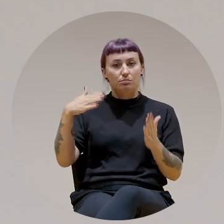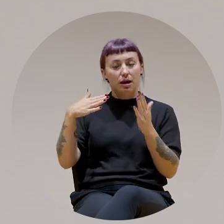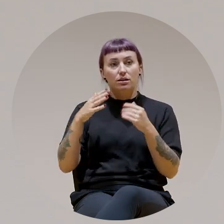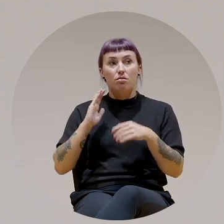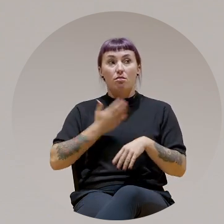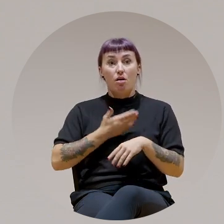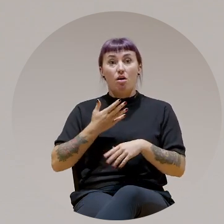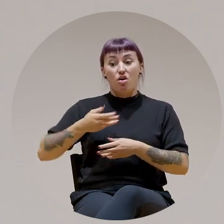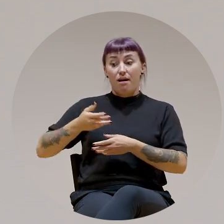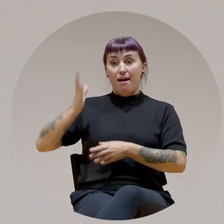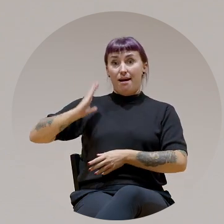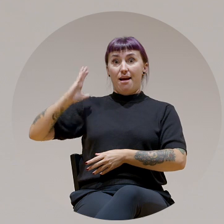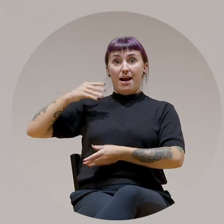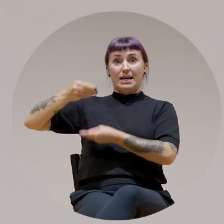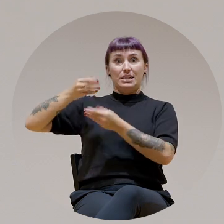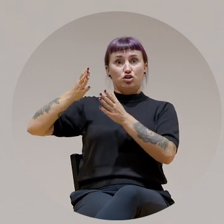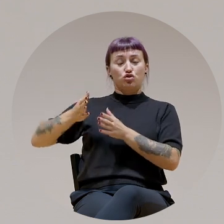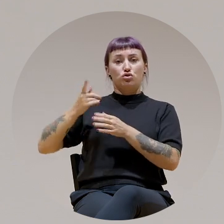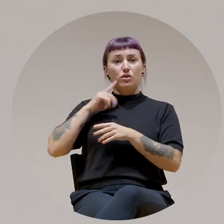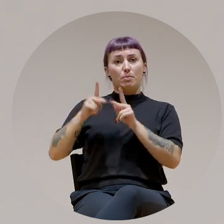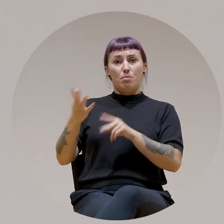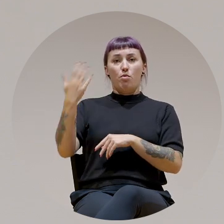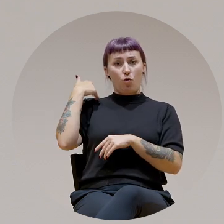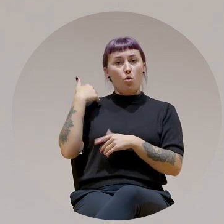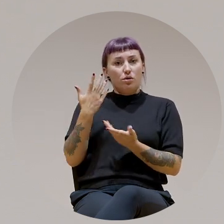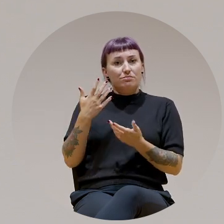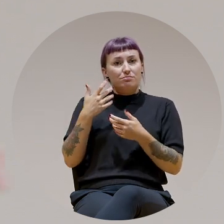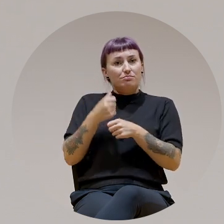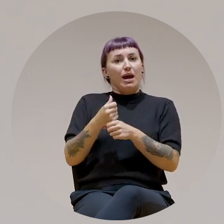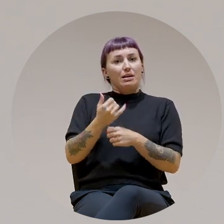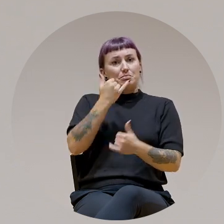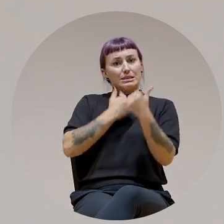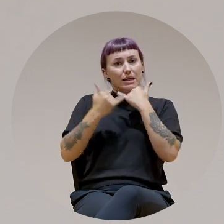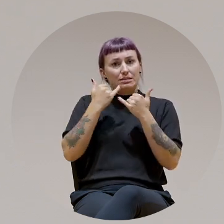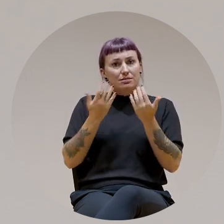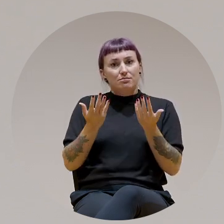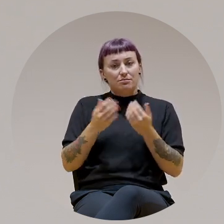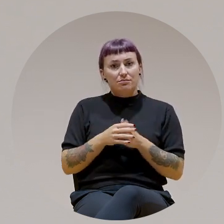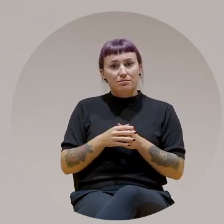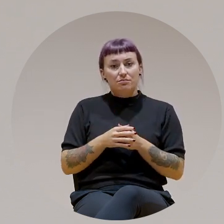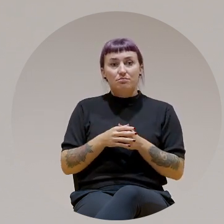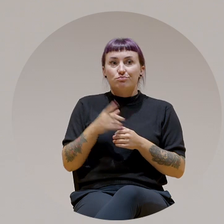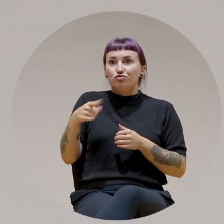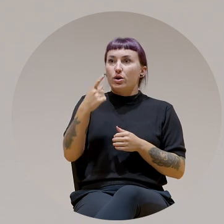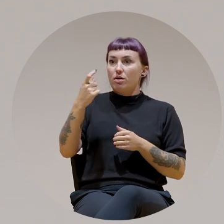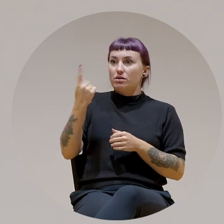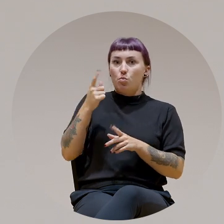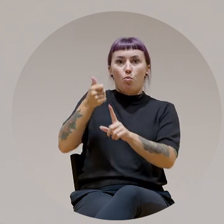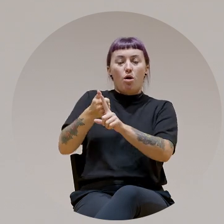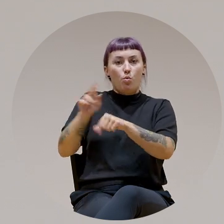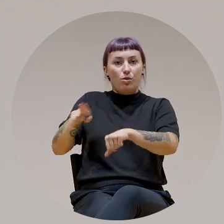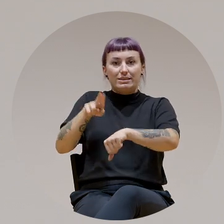Our ancestors, the people who came before us, were fallible, right? Just because someone